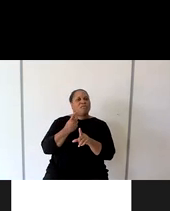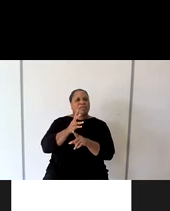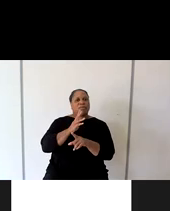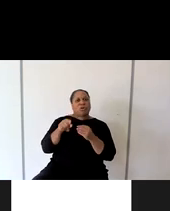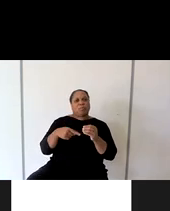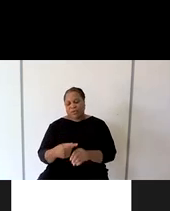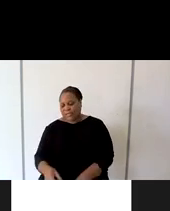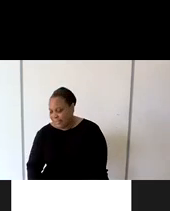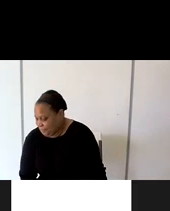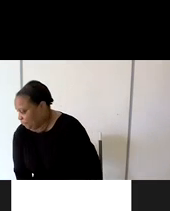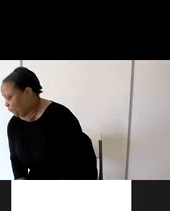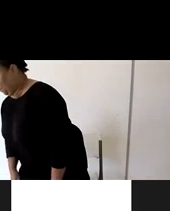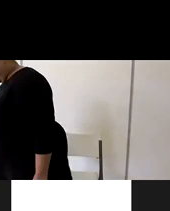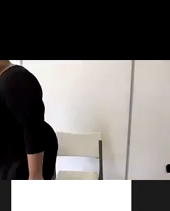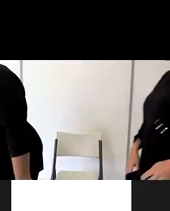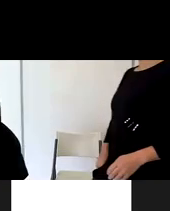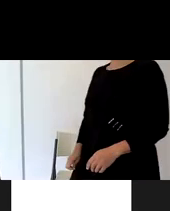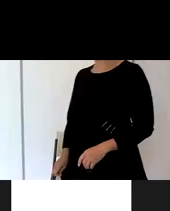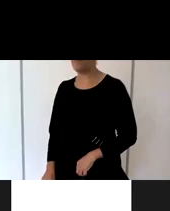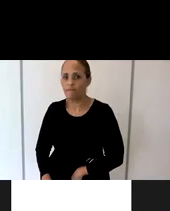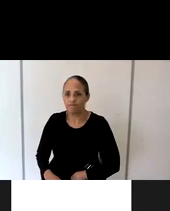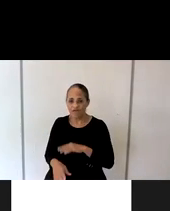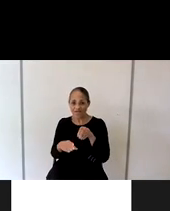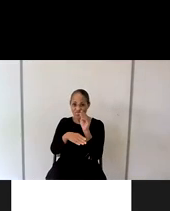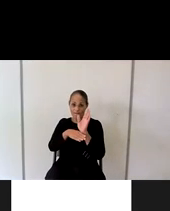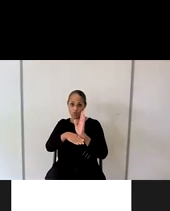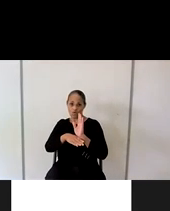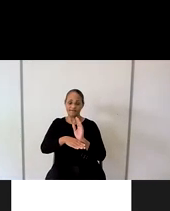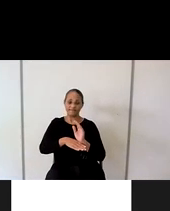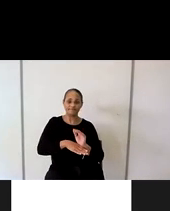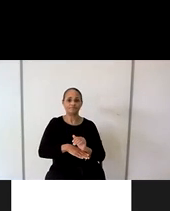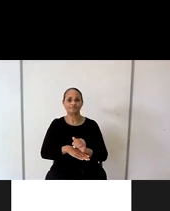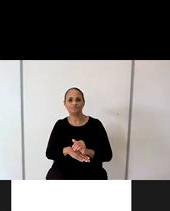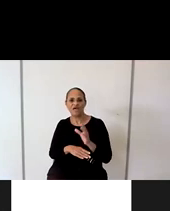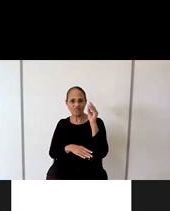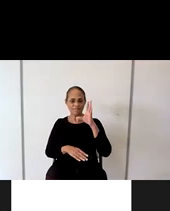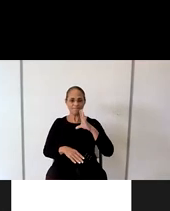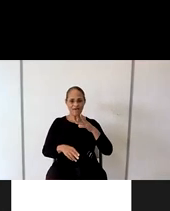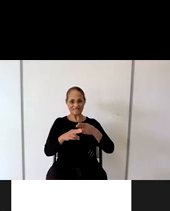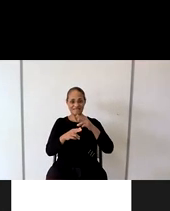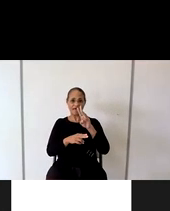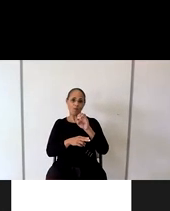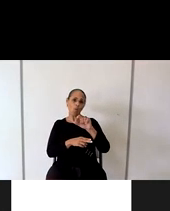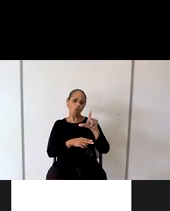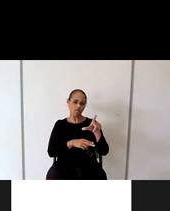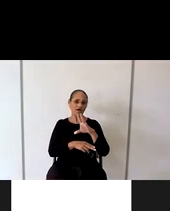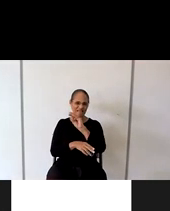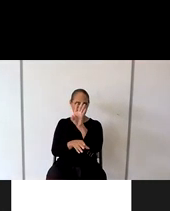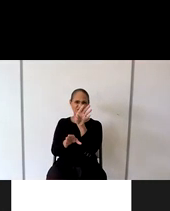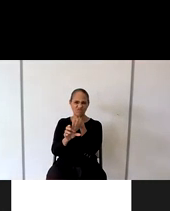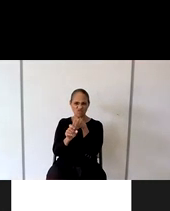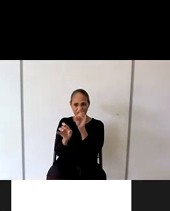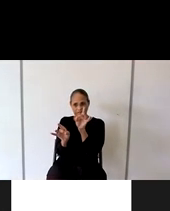this. So in the movie, the man is named Will, and he is involved in a